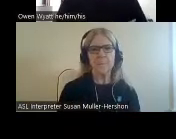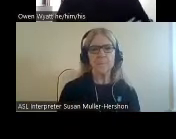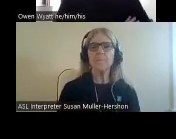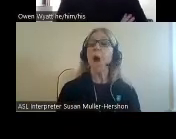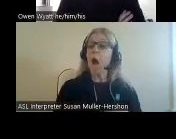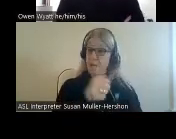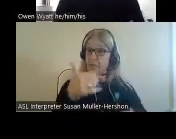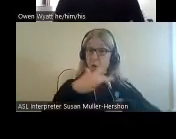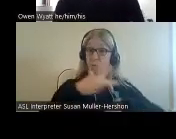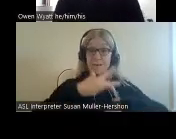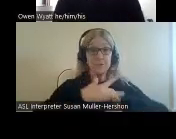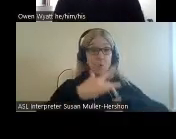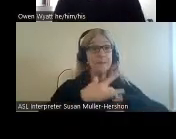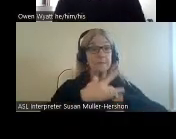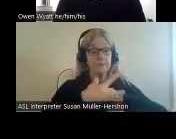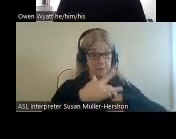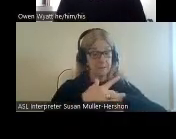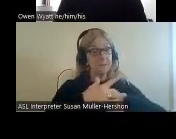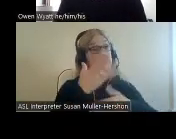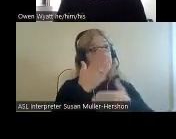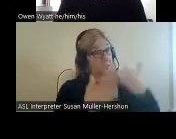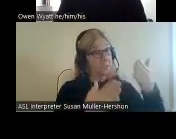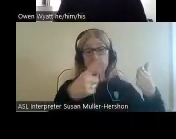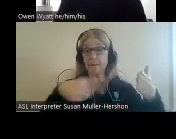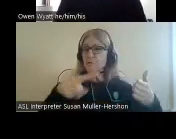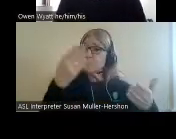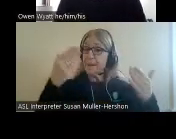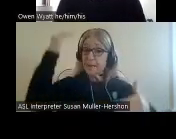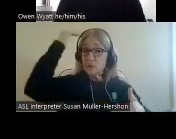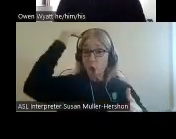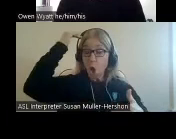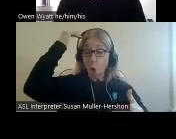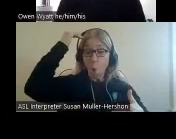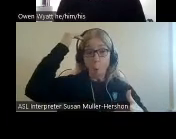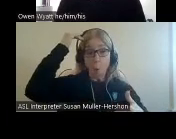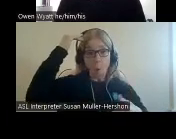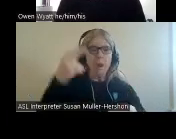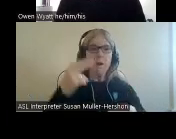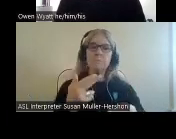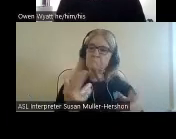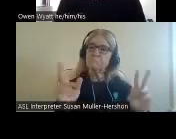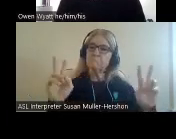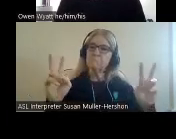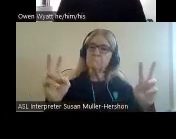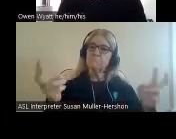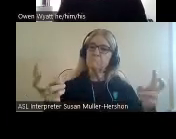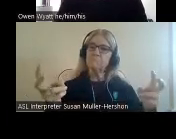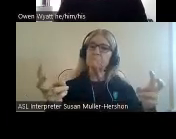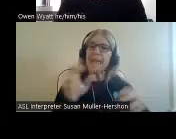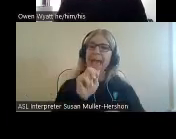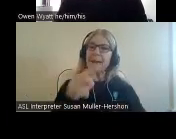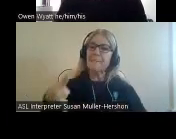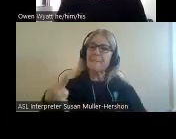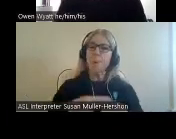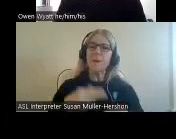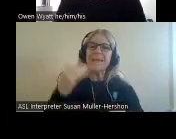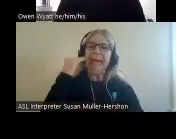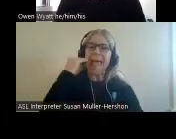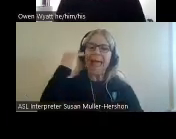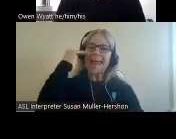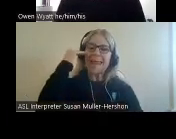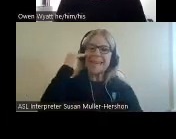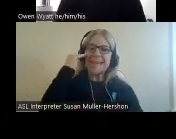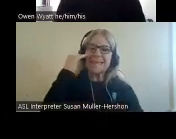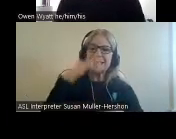Another resource that some of you may have heard of is a app called Headspace. So this